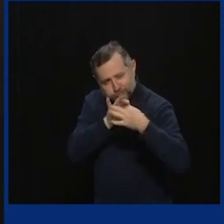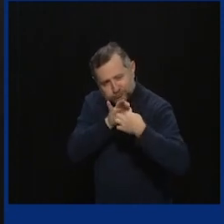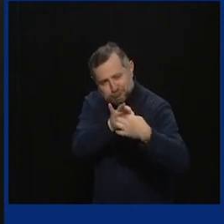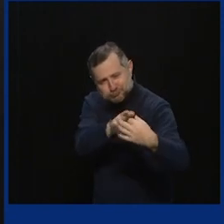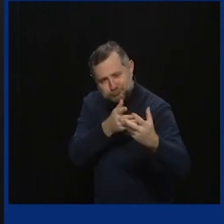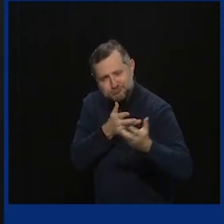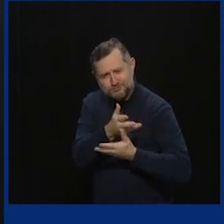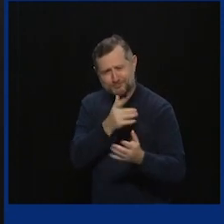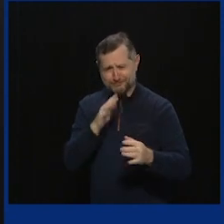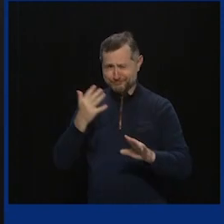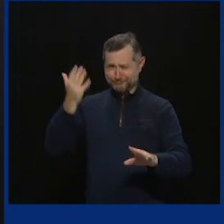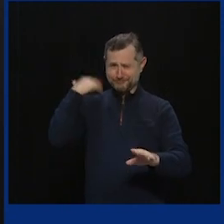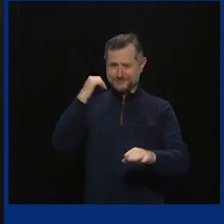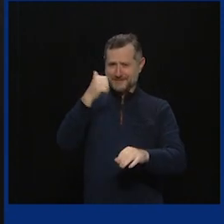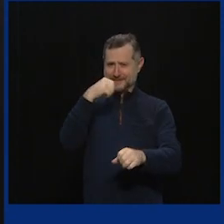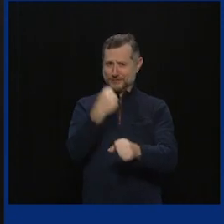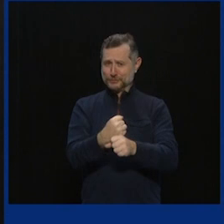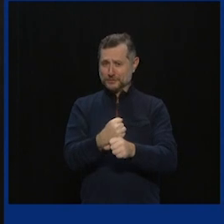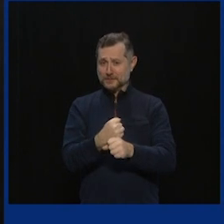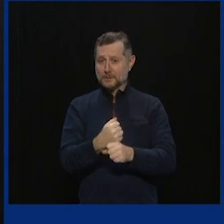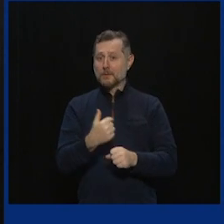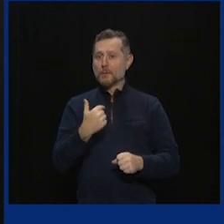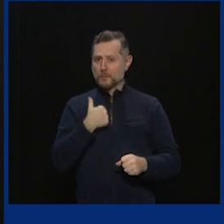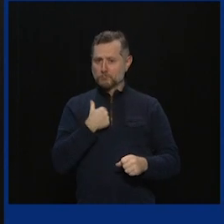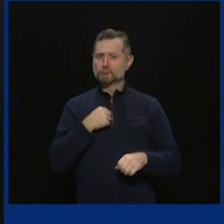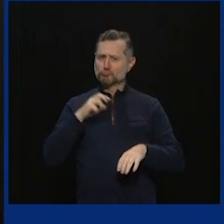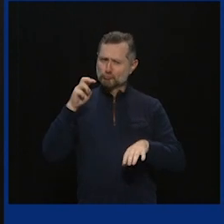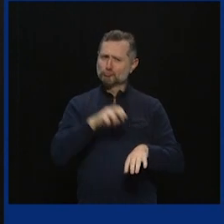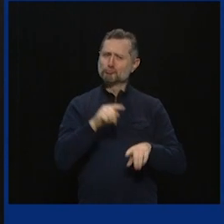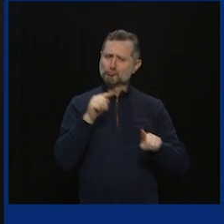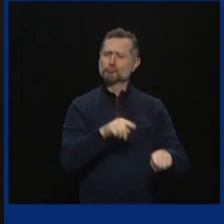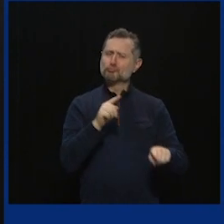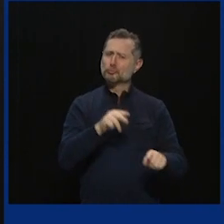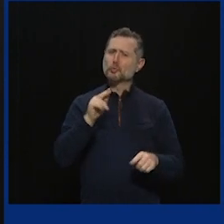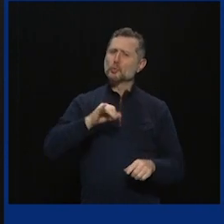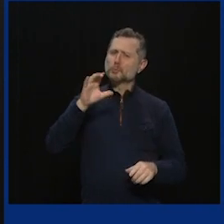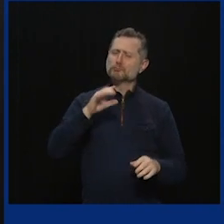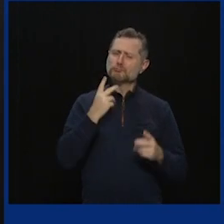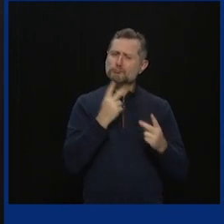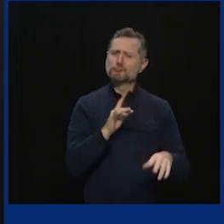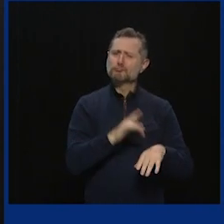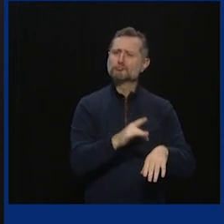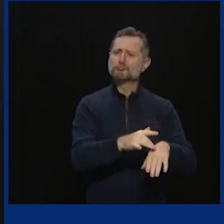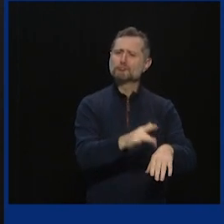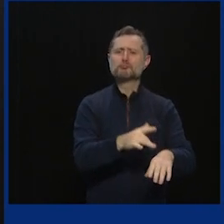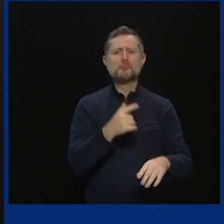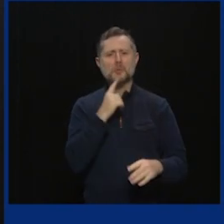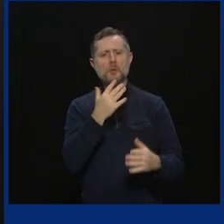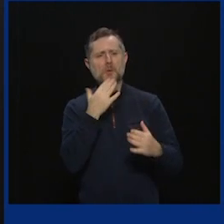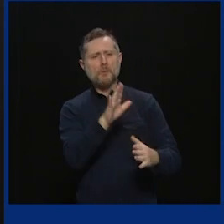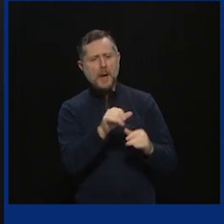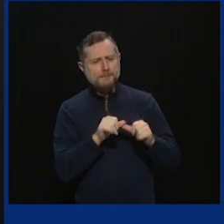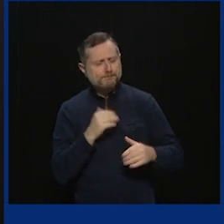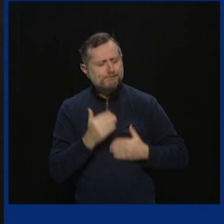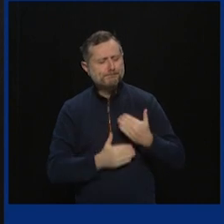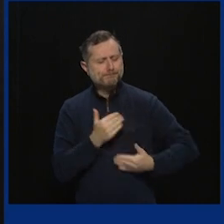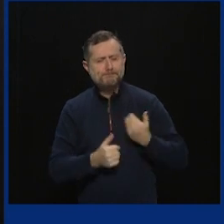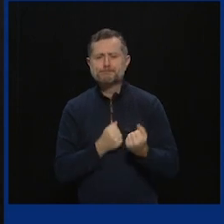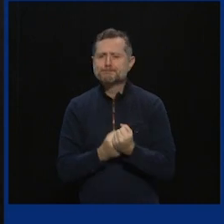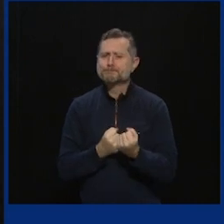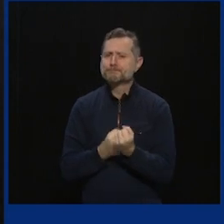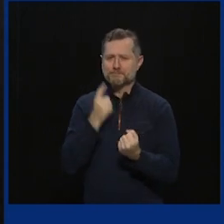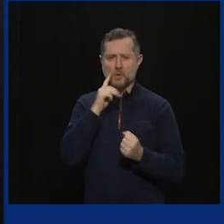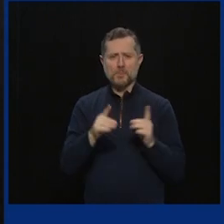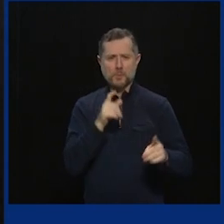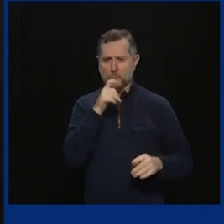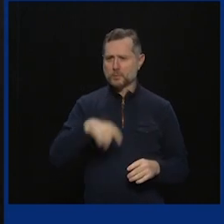first started spending more time here. And I want to thank her for her tireless advocacy for the people she